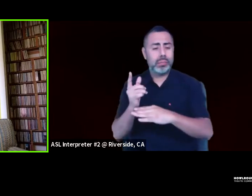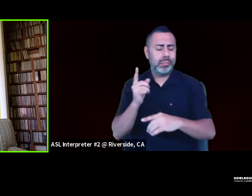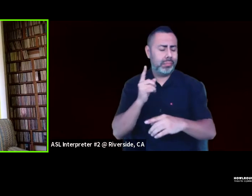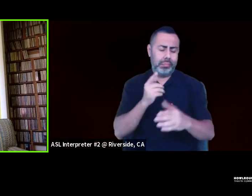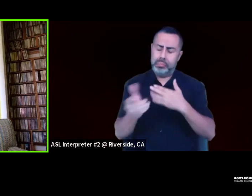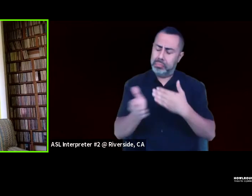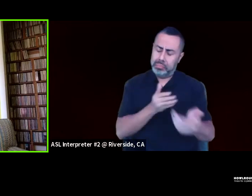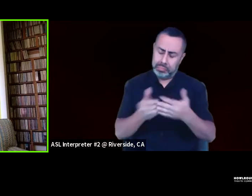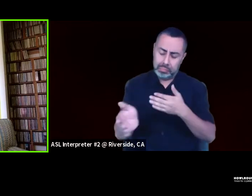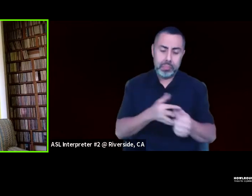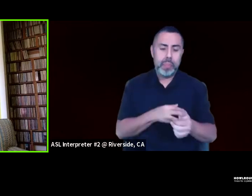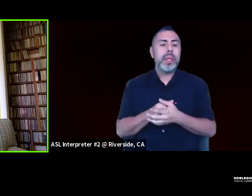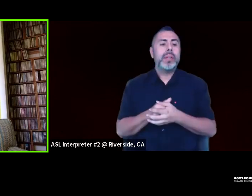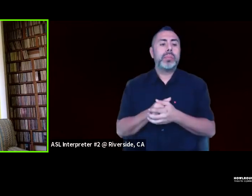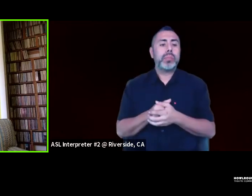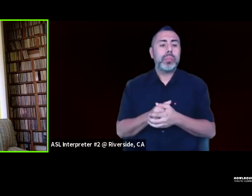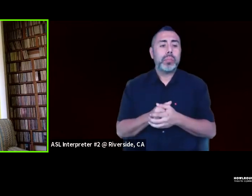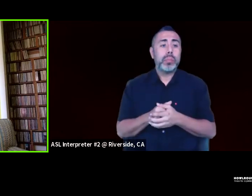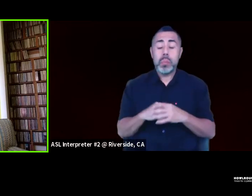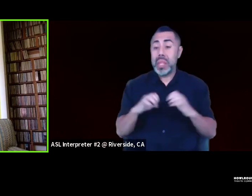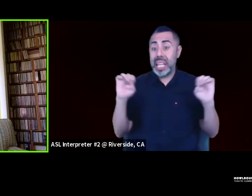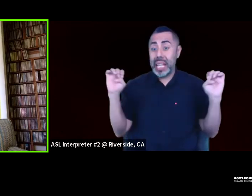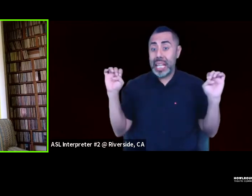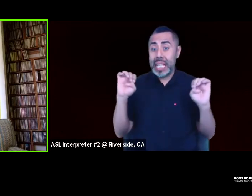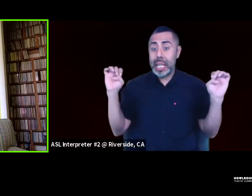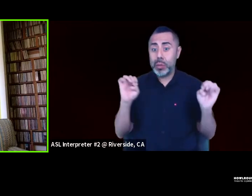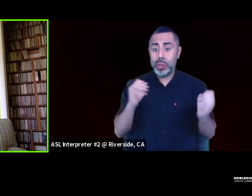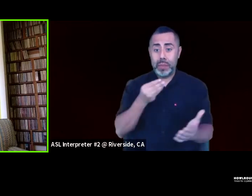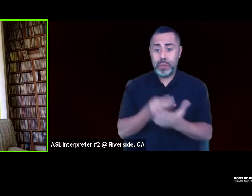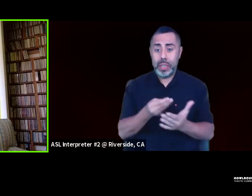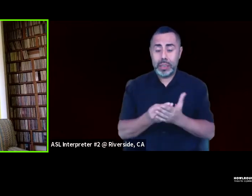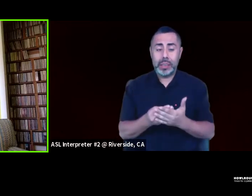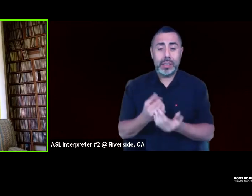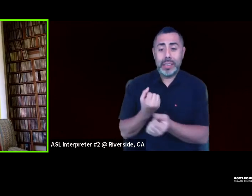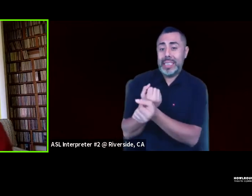Emergency funds and safety nets.